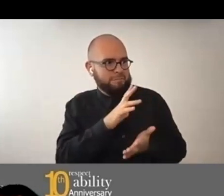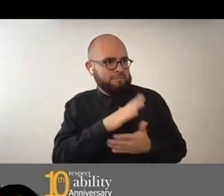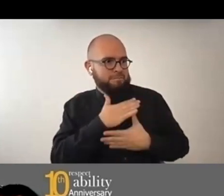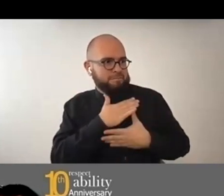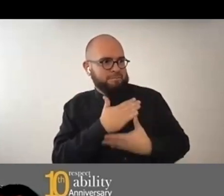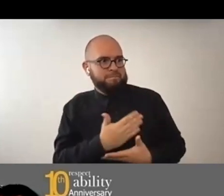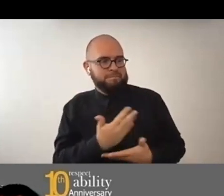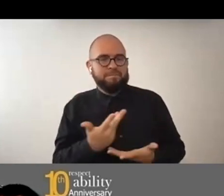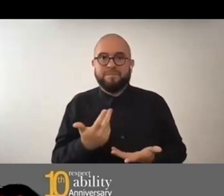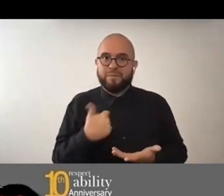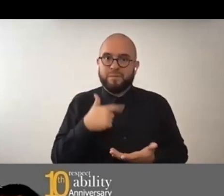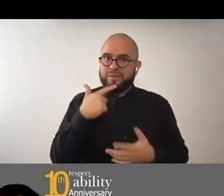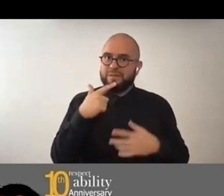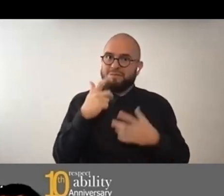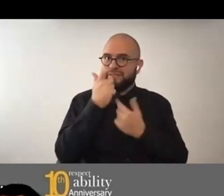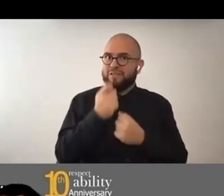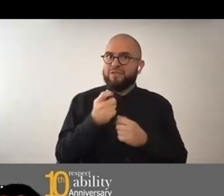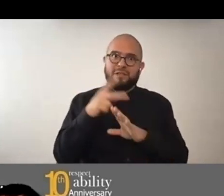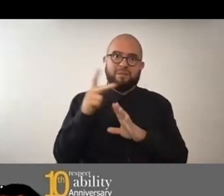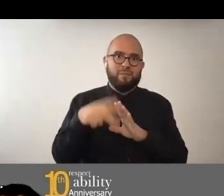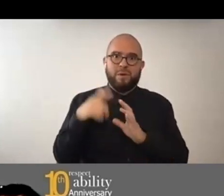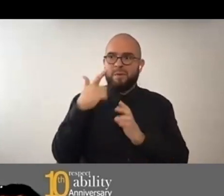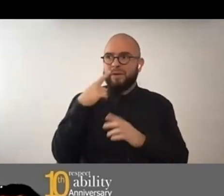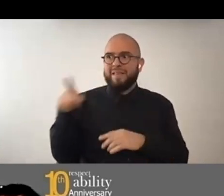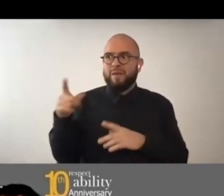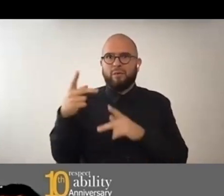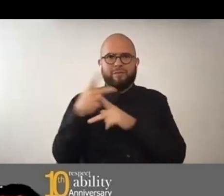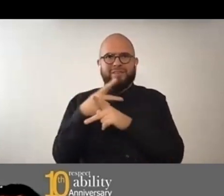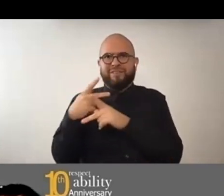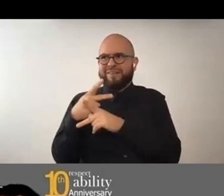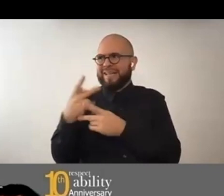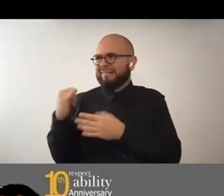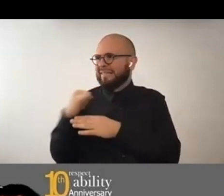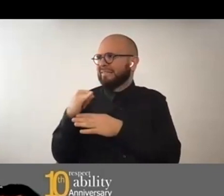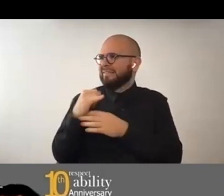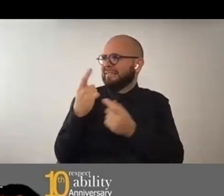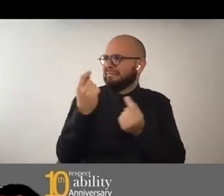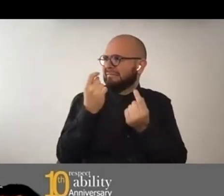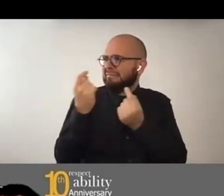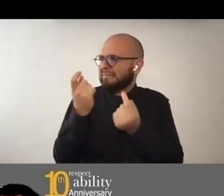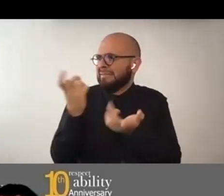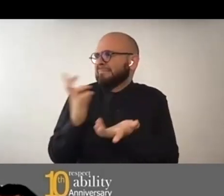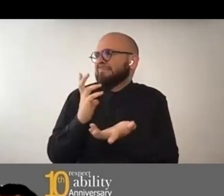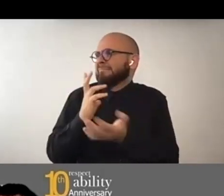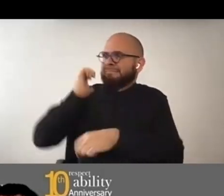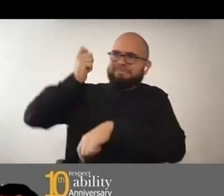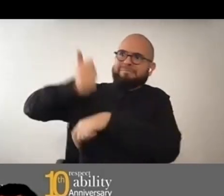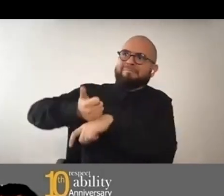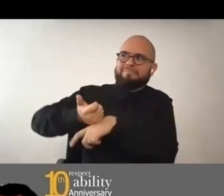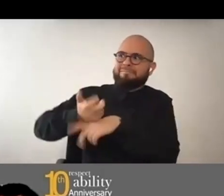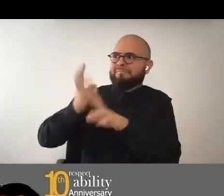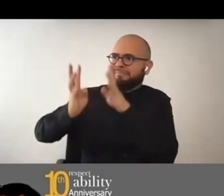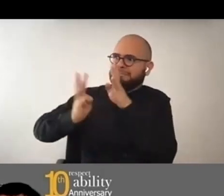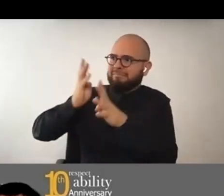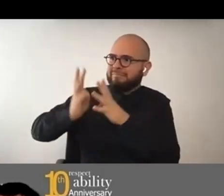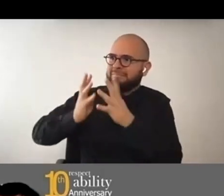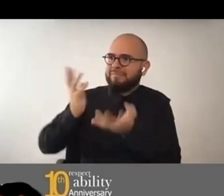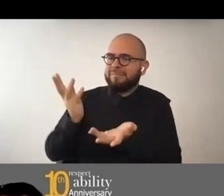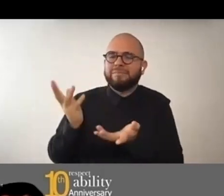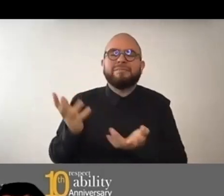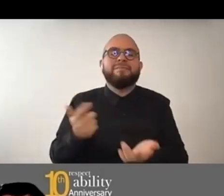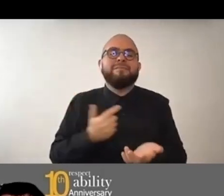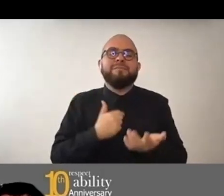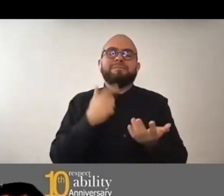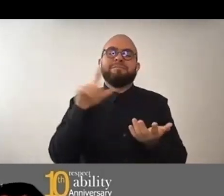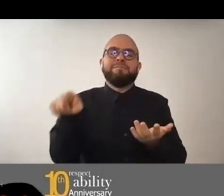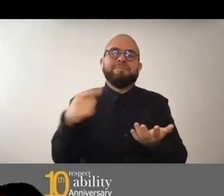interesting program as they were trying to figure out what that would look like. But so just wanted to add in